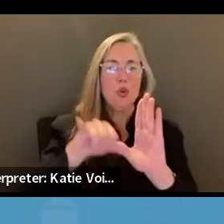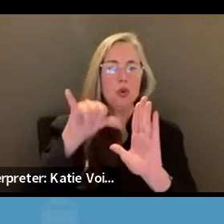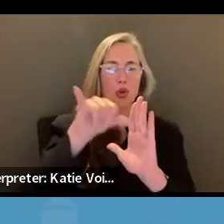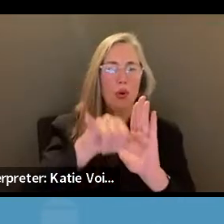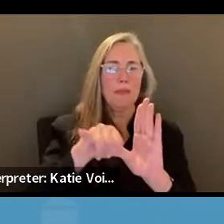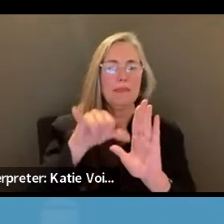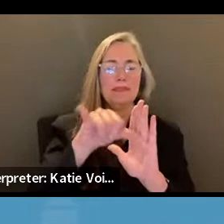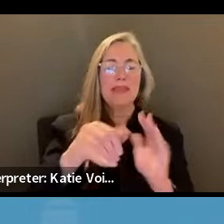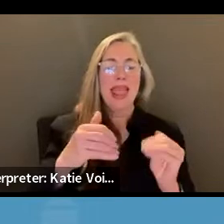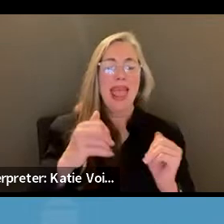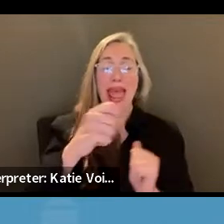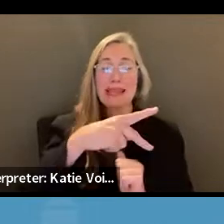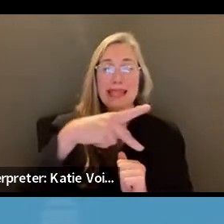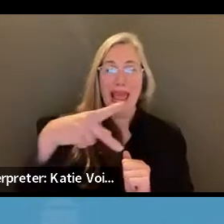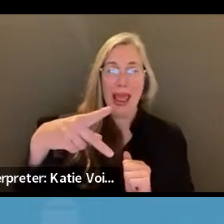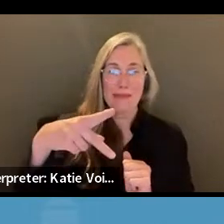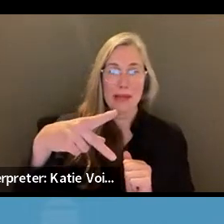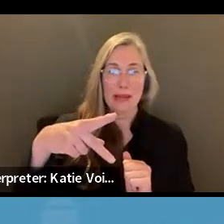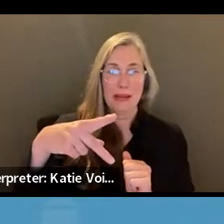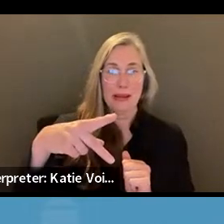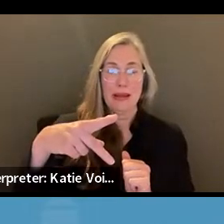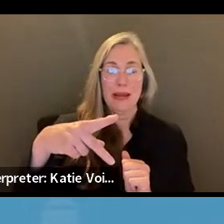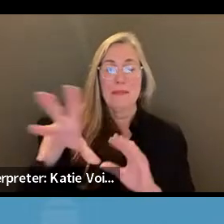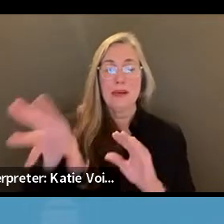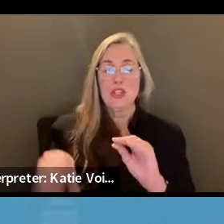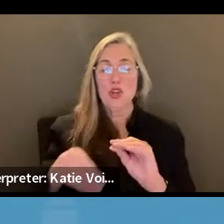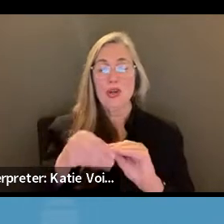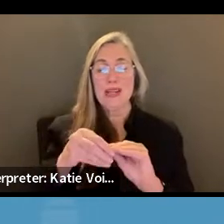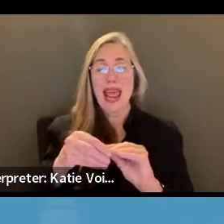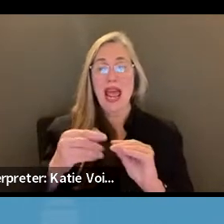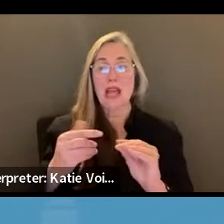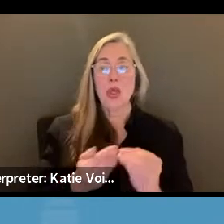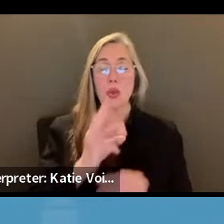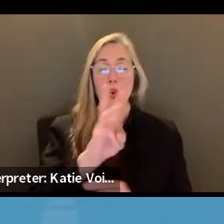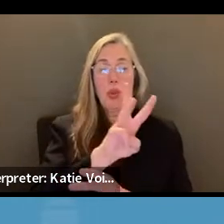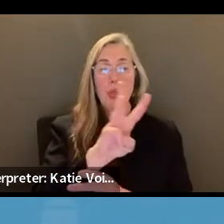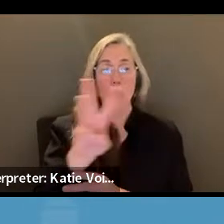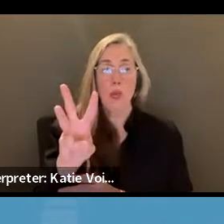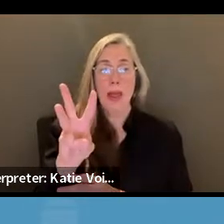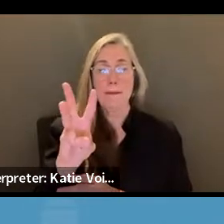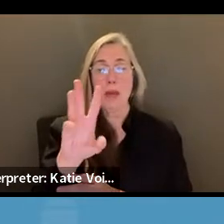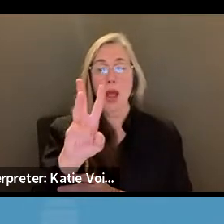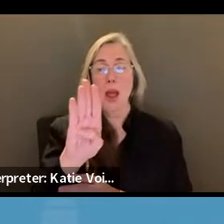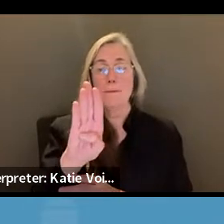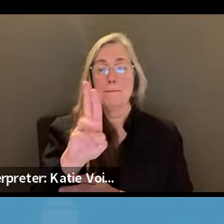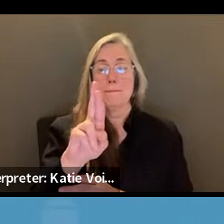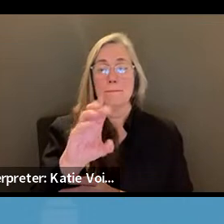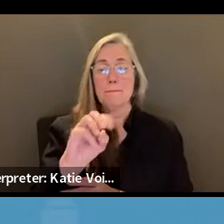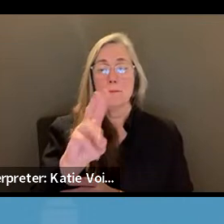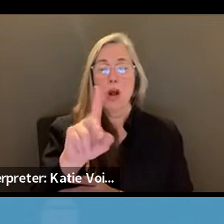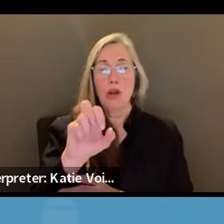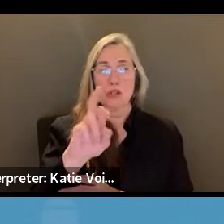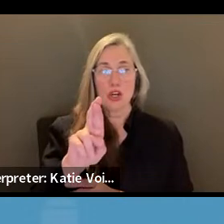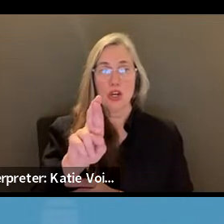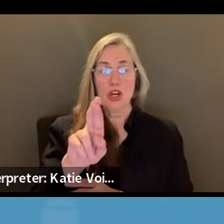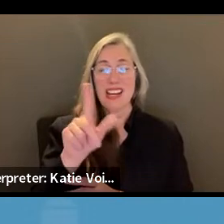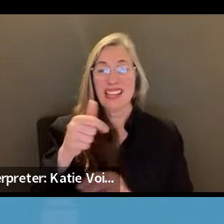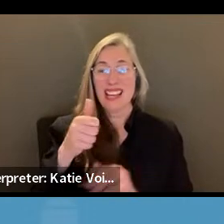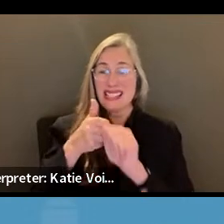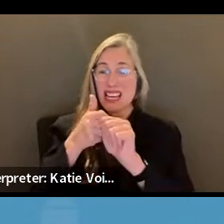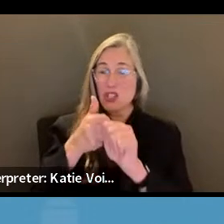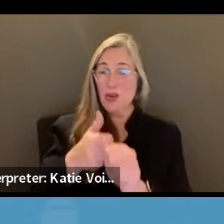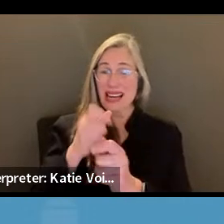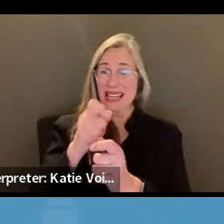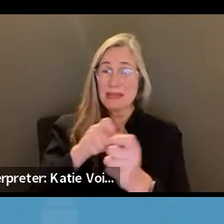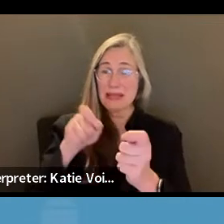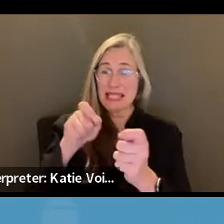has an app, but you can also access it through a web browser. So let's say you access YouTube through a web browser. Does it then track specifically